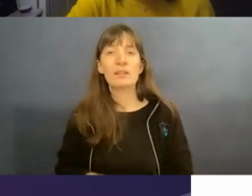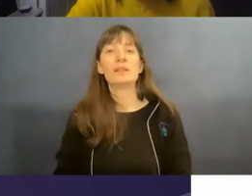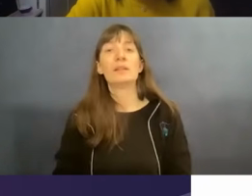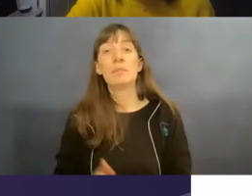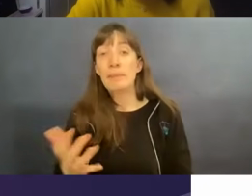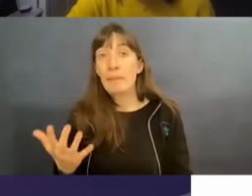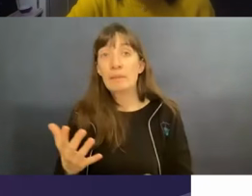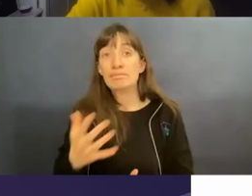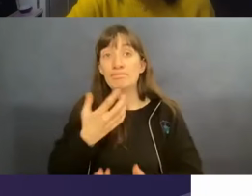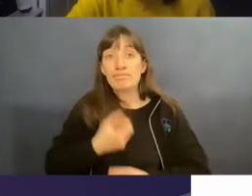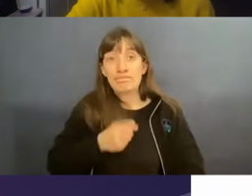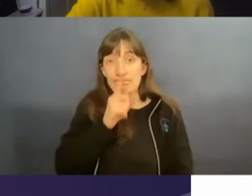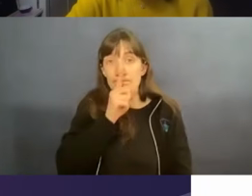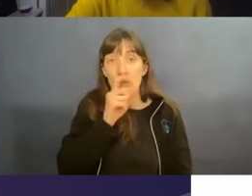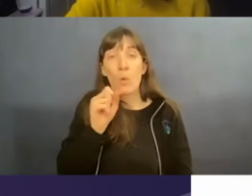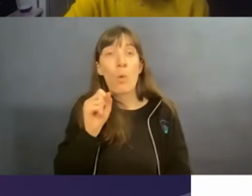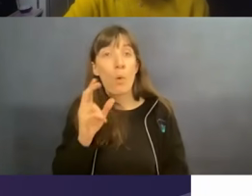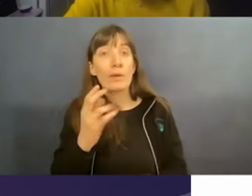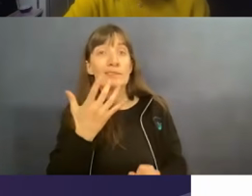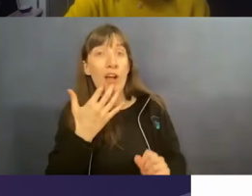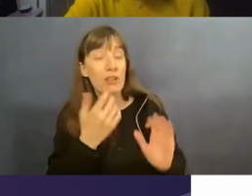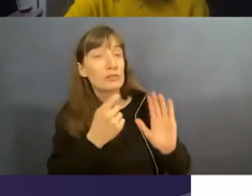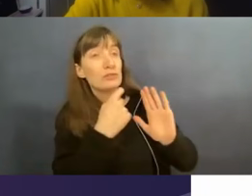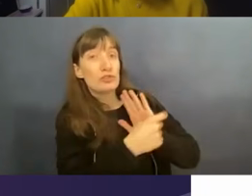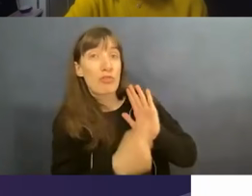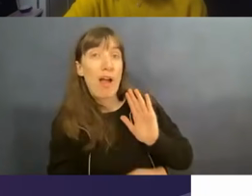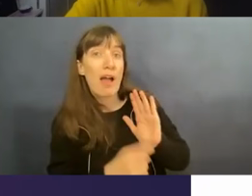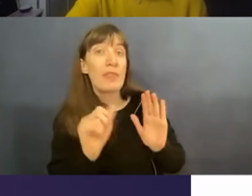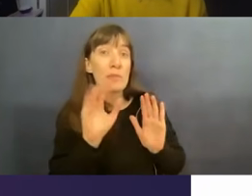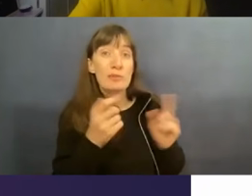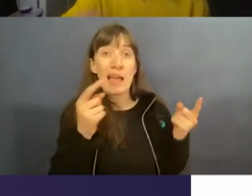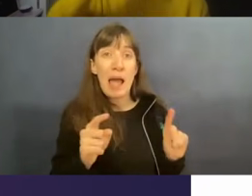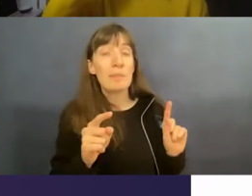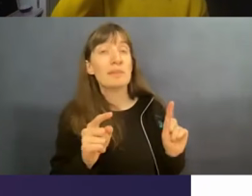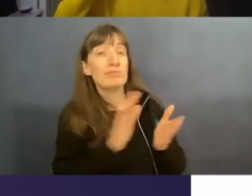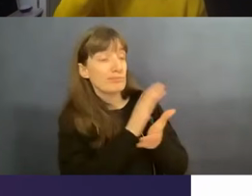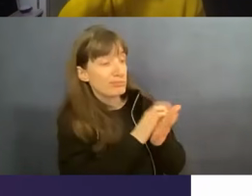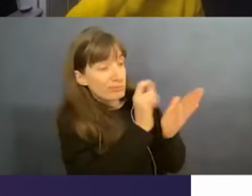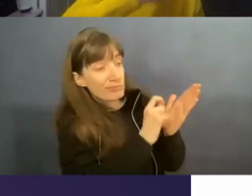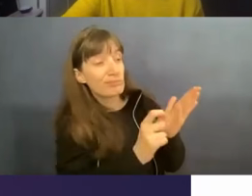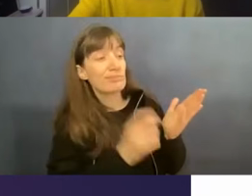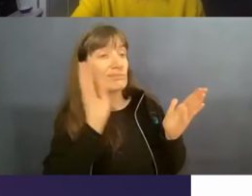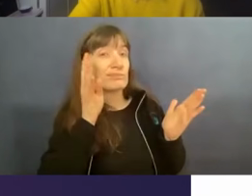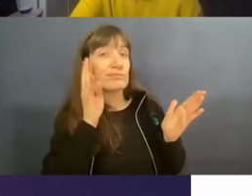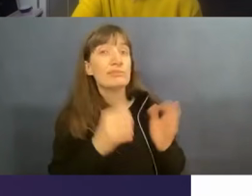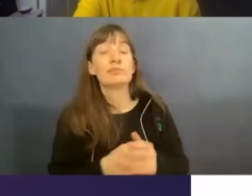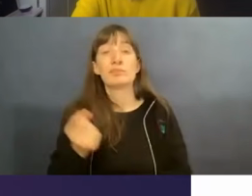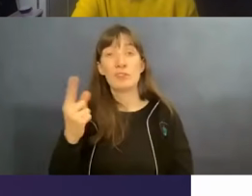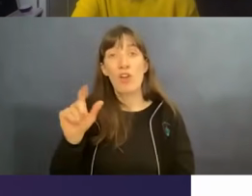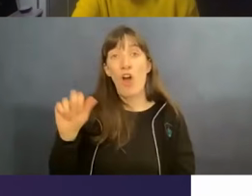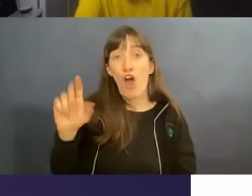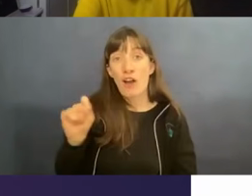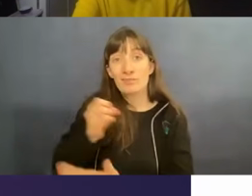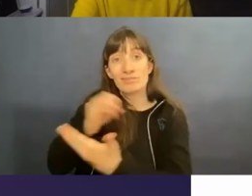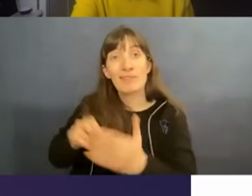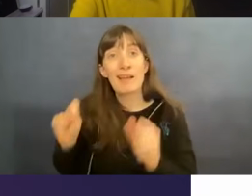but they might draw or color the abuse. Yeah. So we're actually going to talk about that later too, about kind of art as a therapeutic tool and also a way